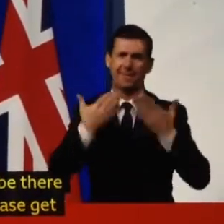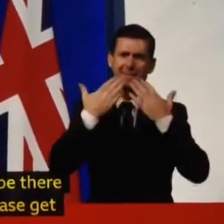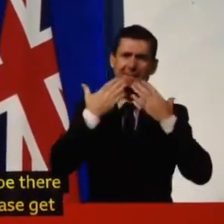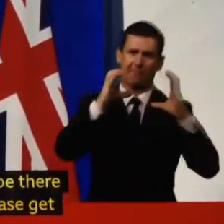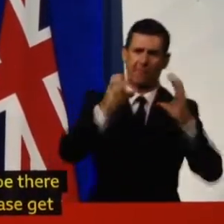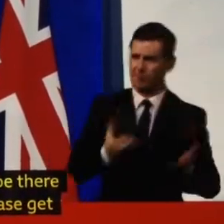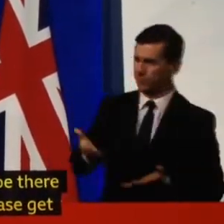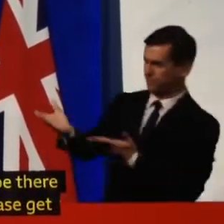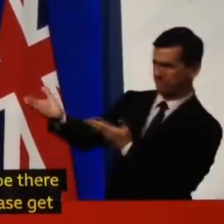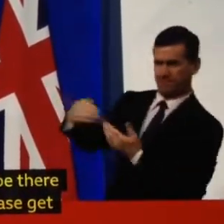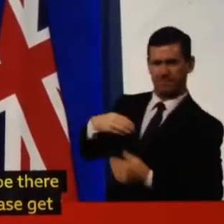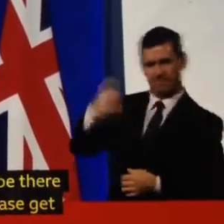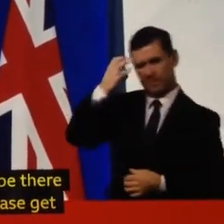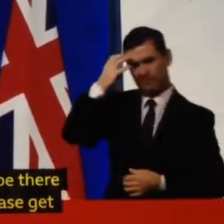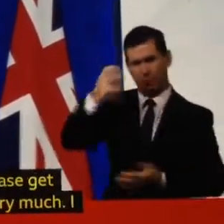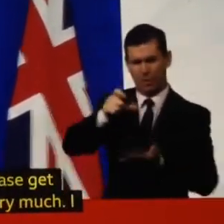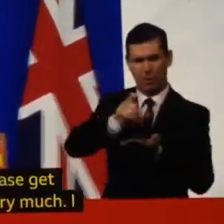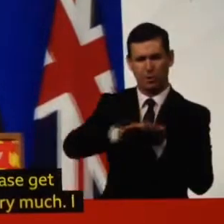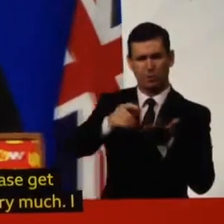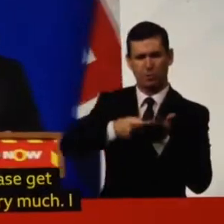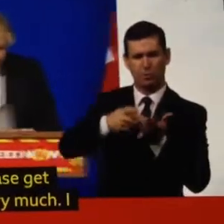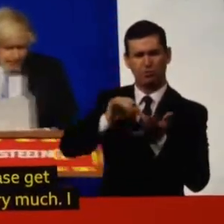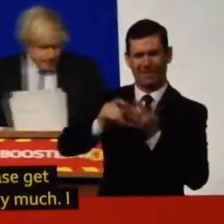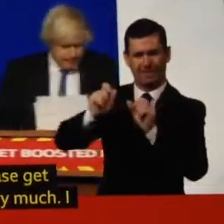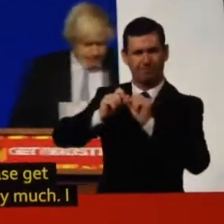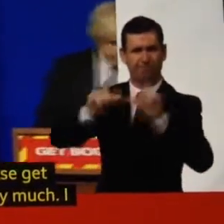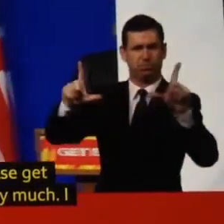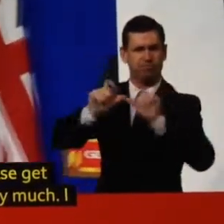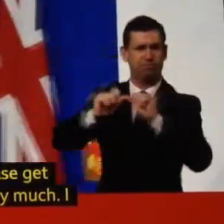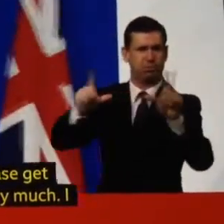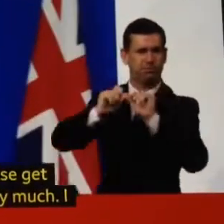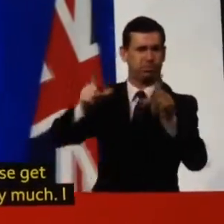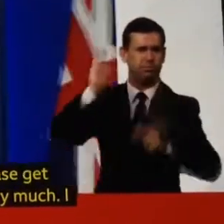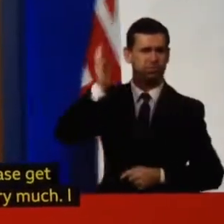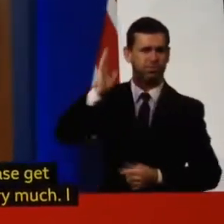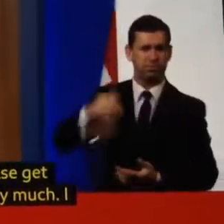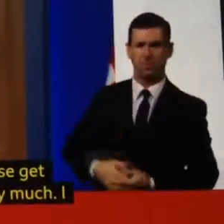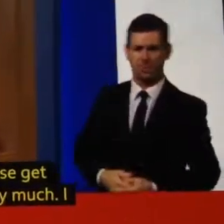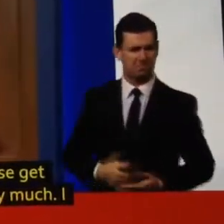to do the slides. Thank you, Prime Minister. First slide, please. I'll start